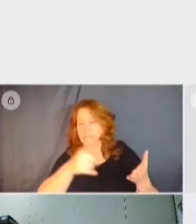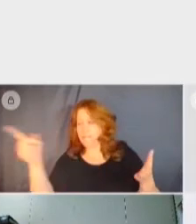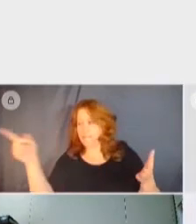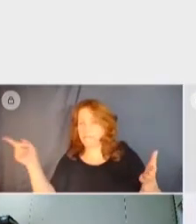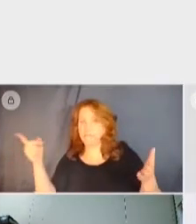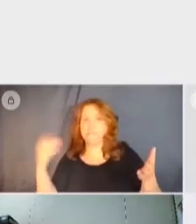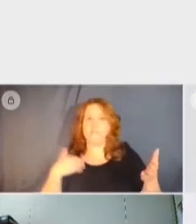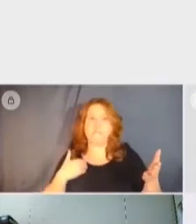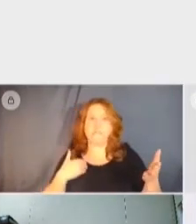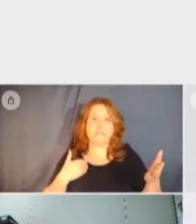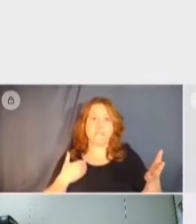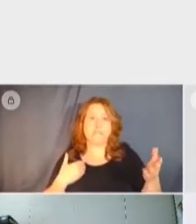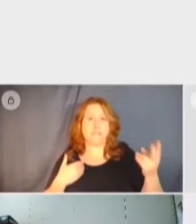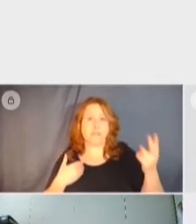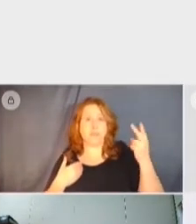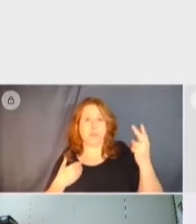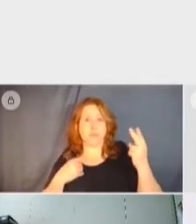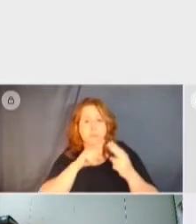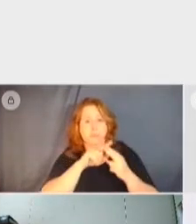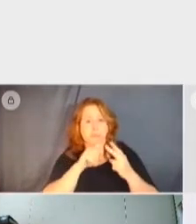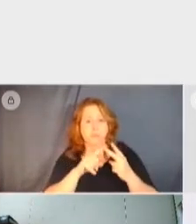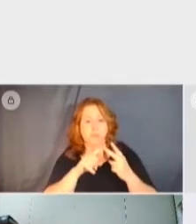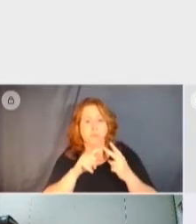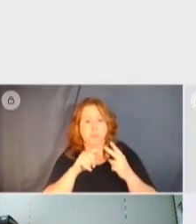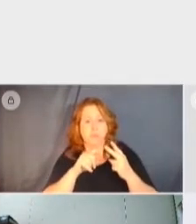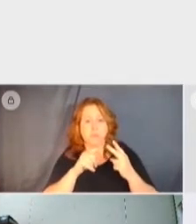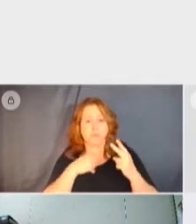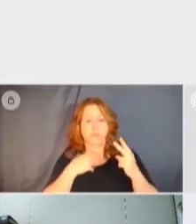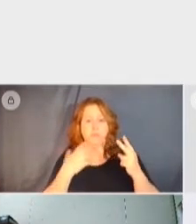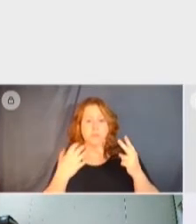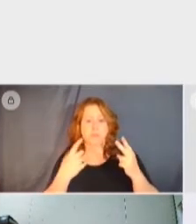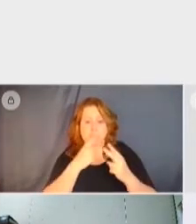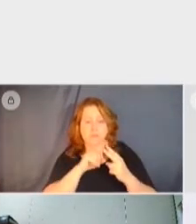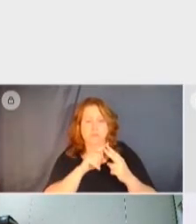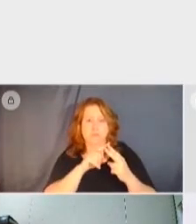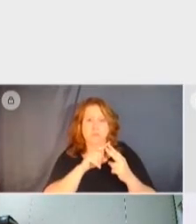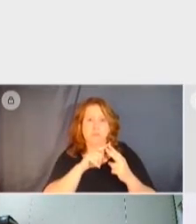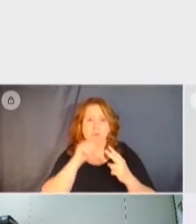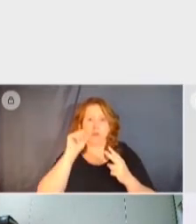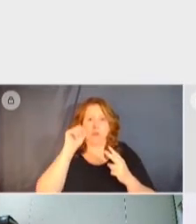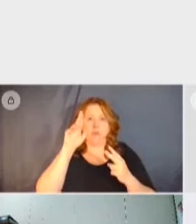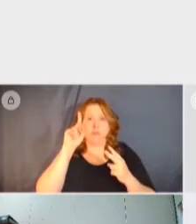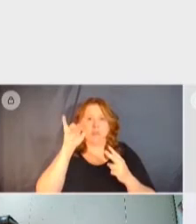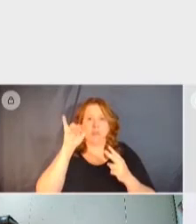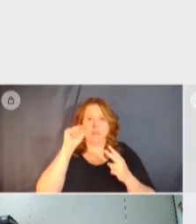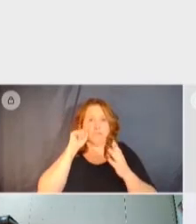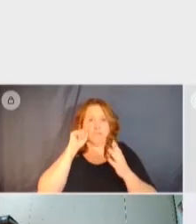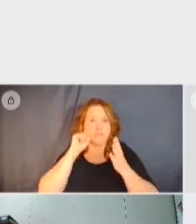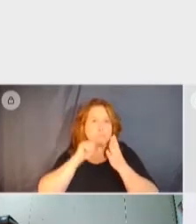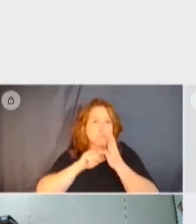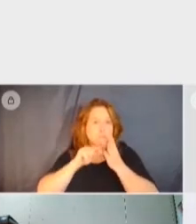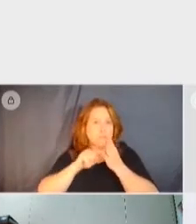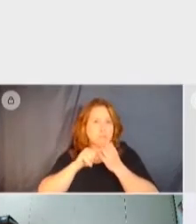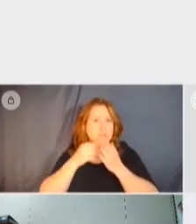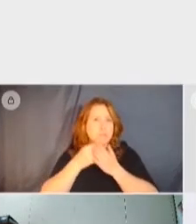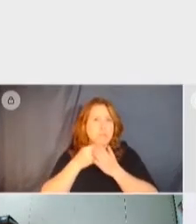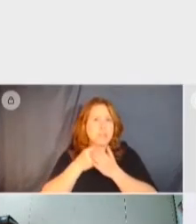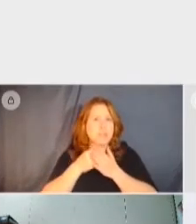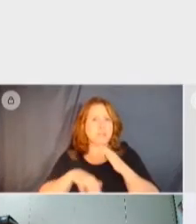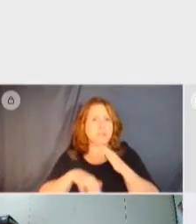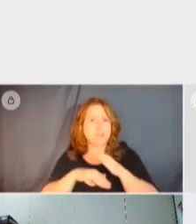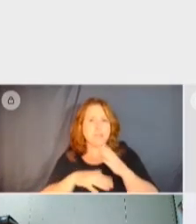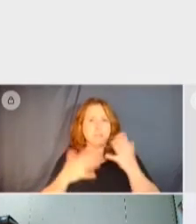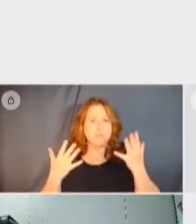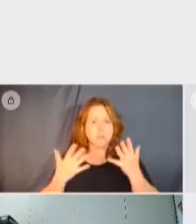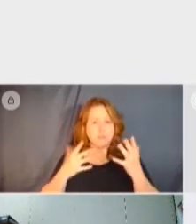One, on the audit, that was I was correct, that was a preliminary report. The next phase in a controller's